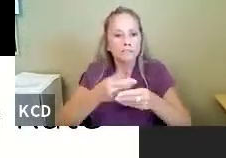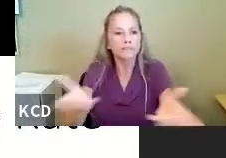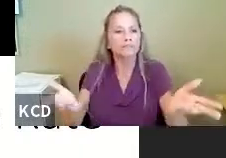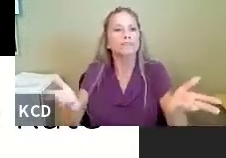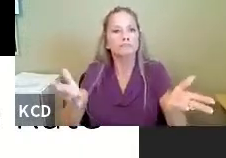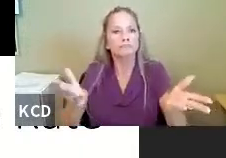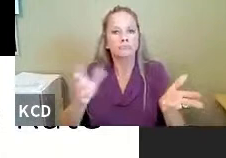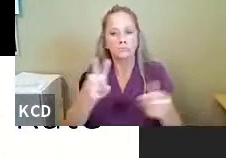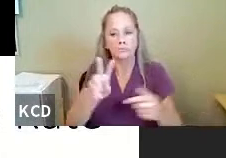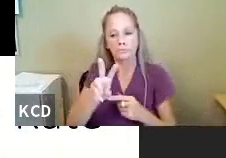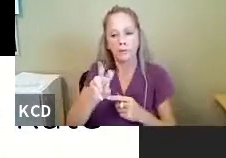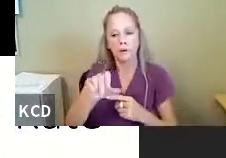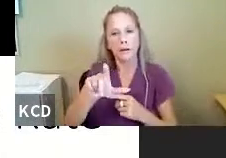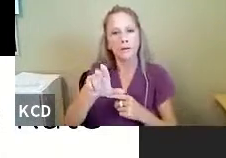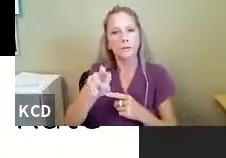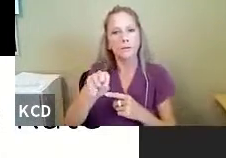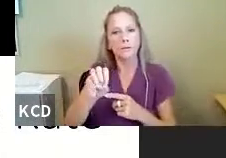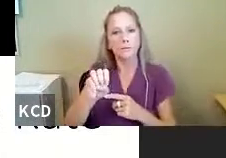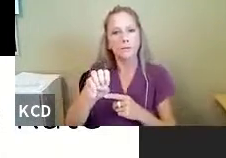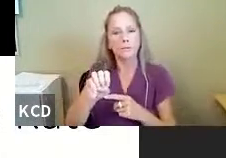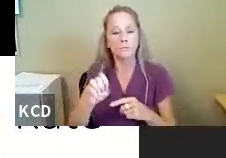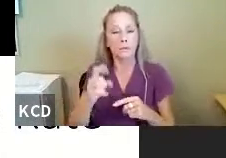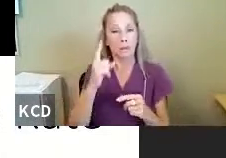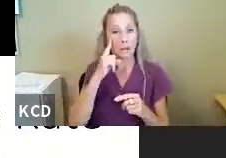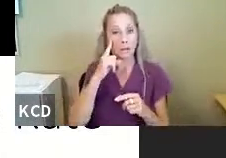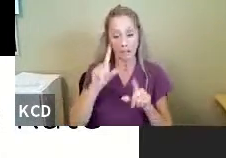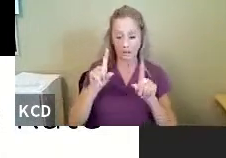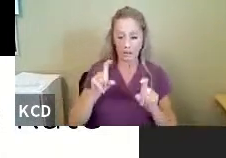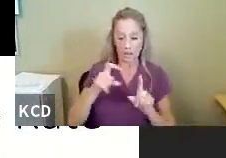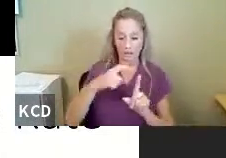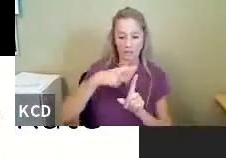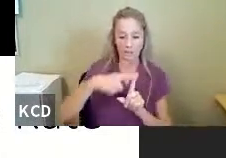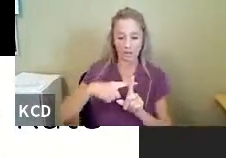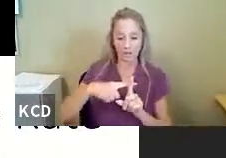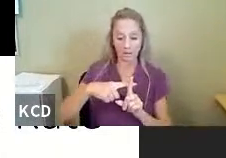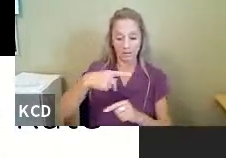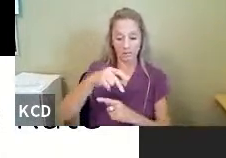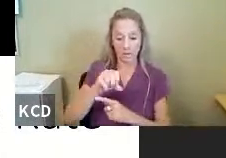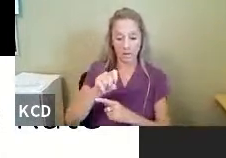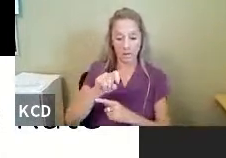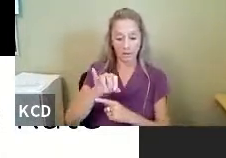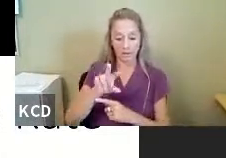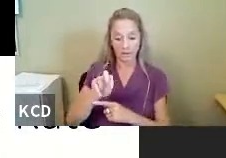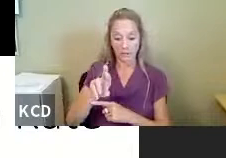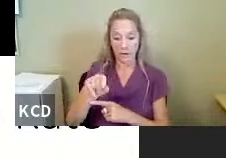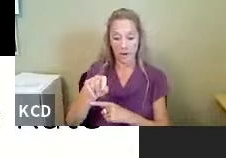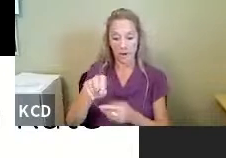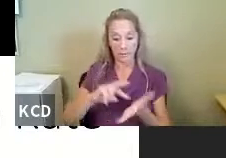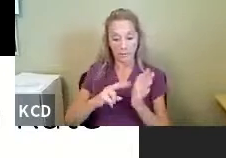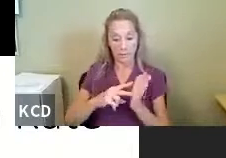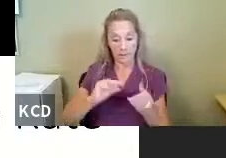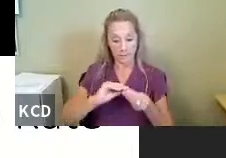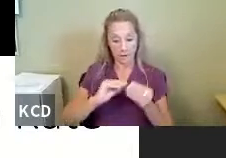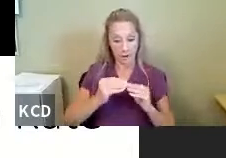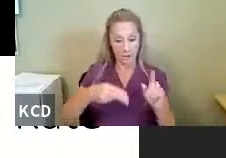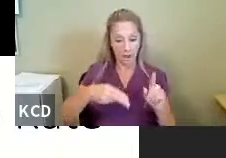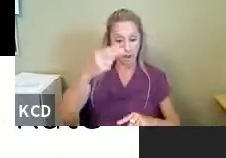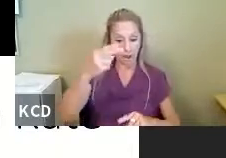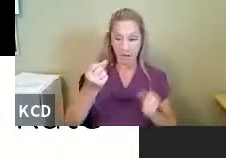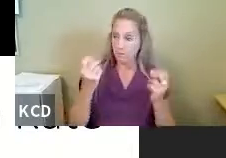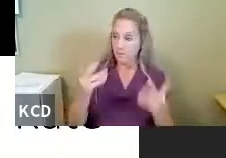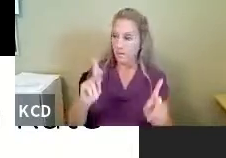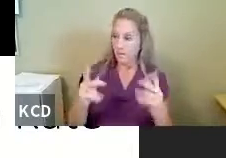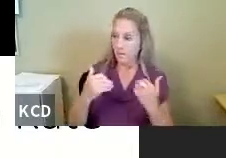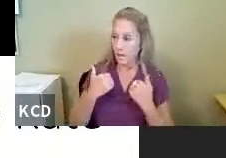think about test positivity rate as simply, oh, wow, when that number's high, there's a lot of people with COVID, so it's not a good